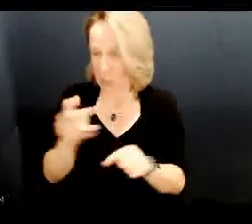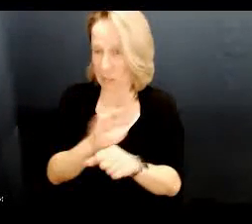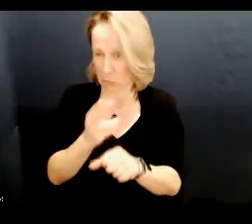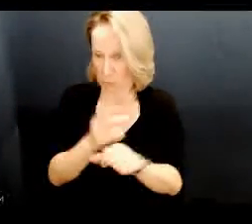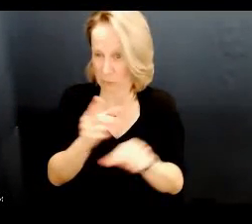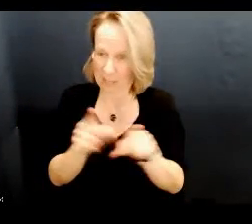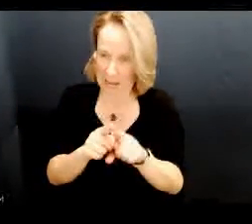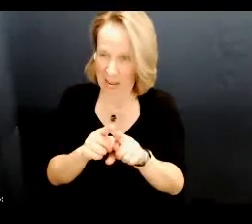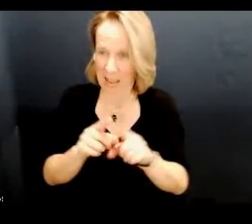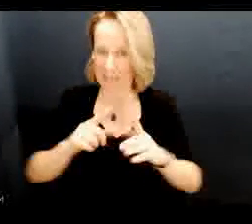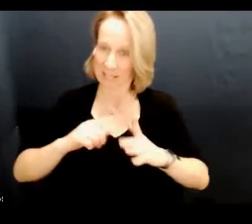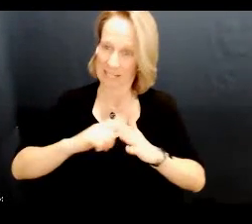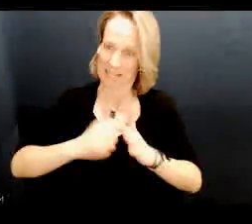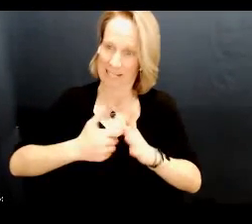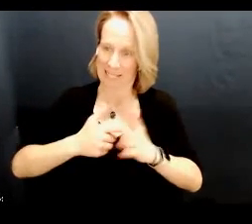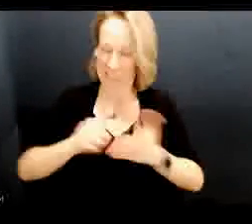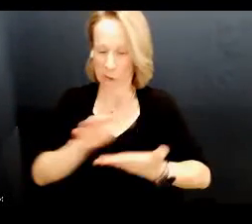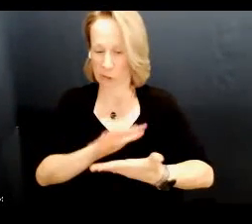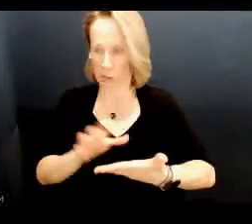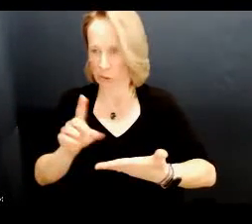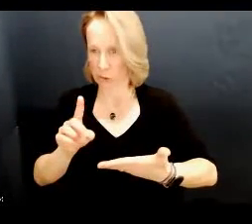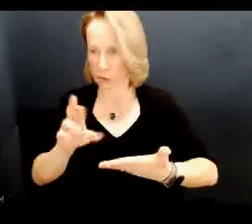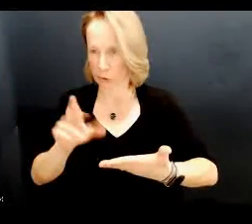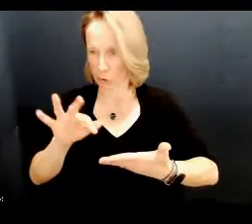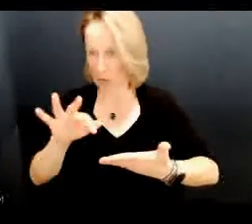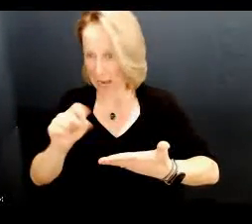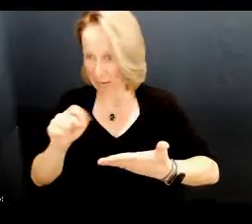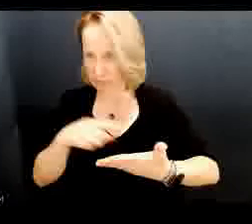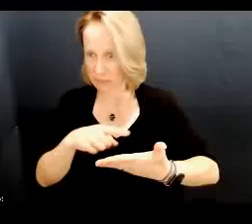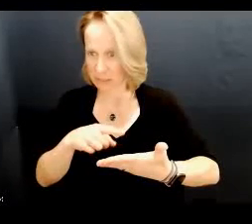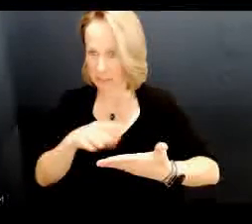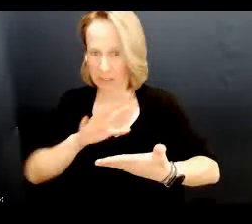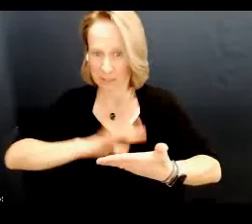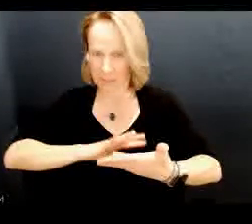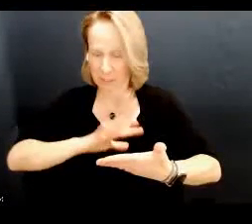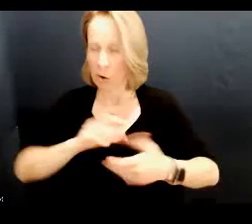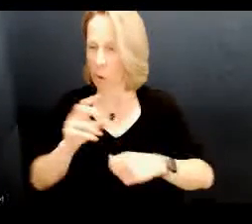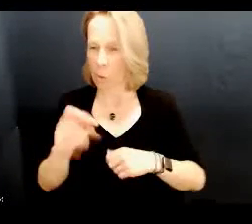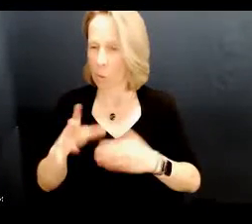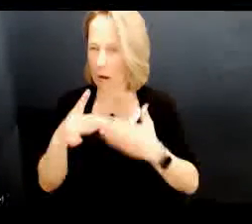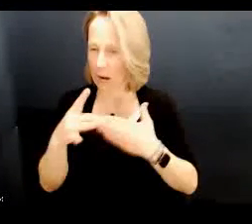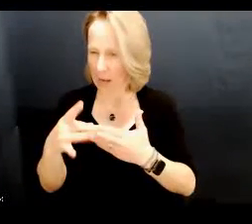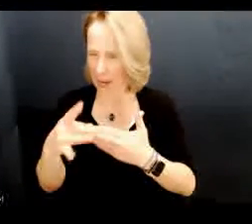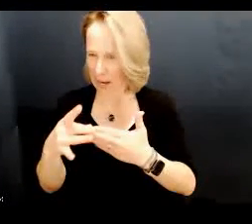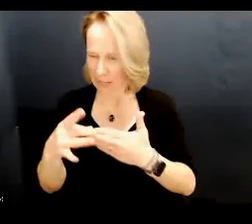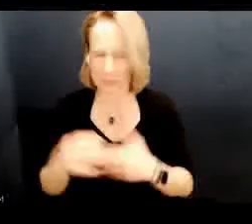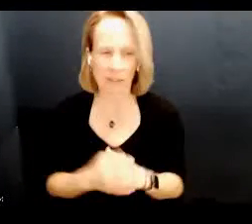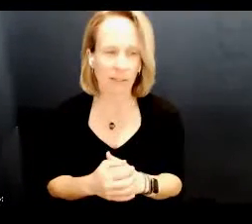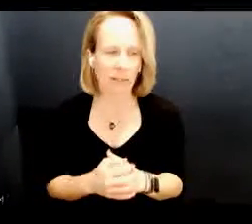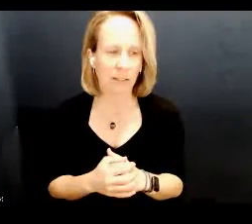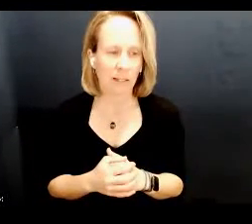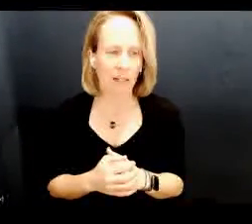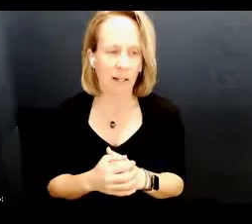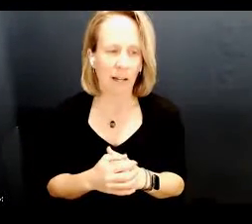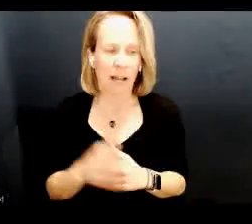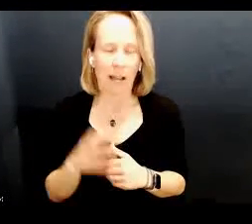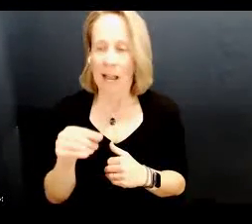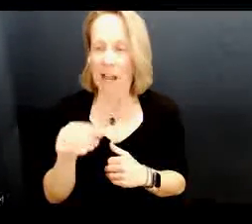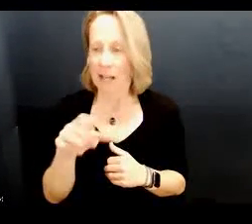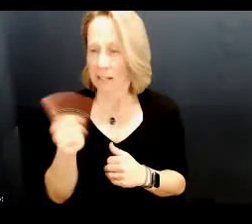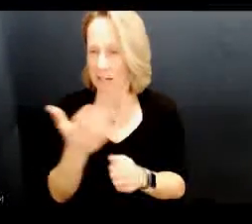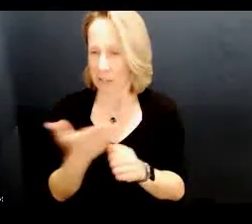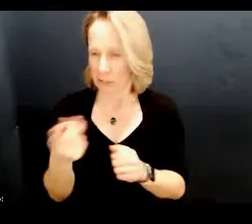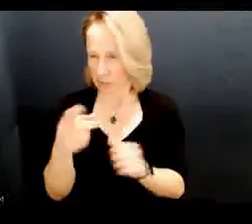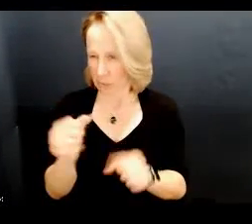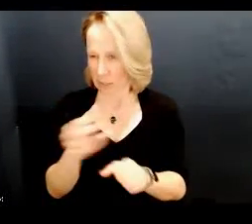it as a guide if you want. And then another thing that communities can use is just sample